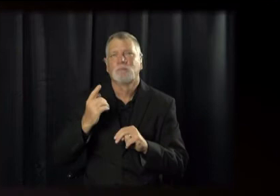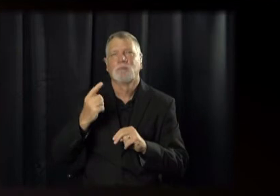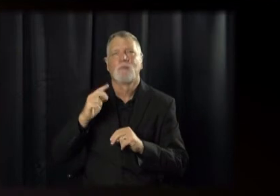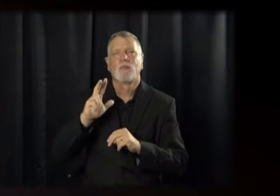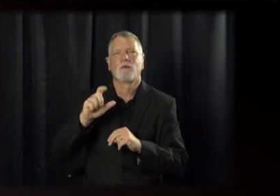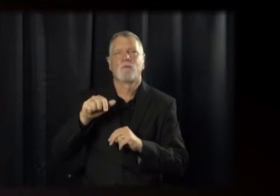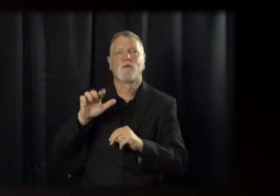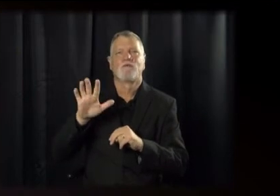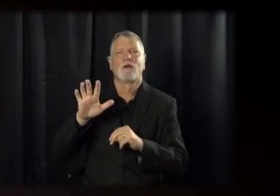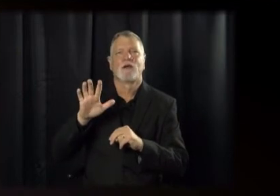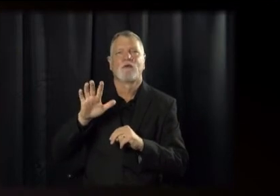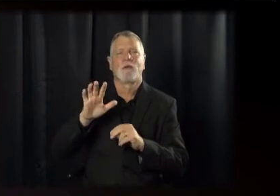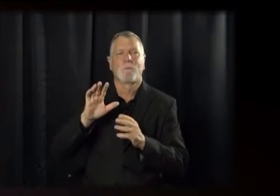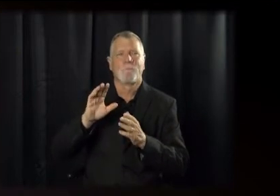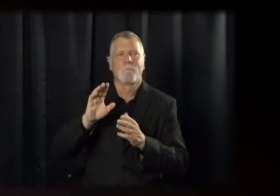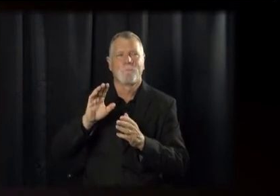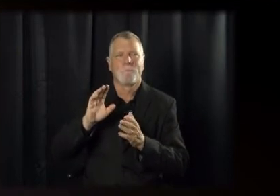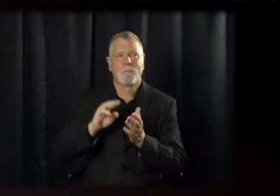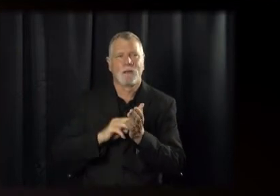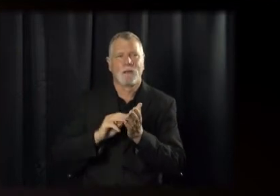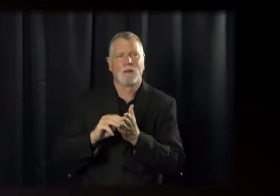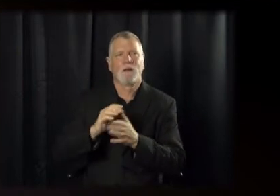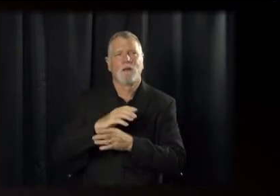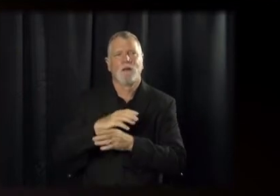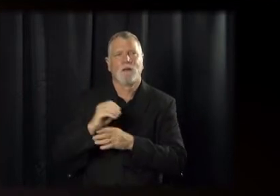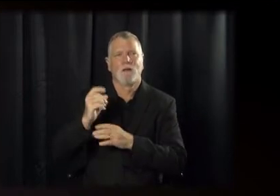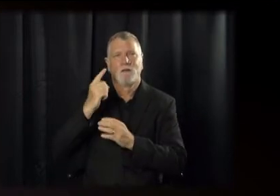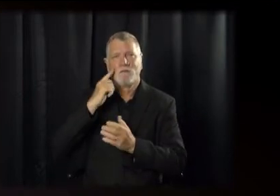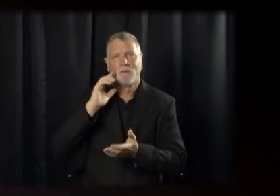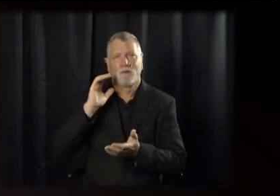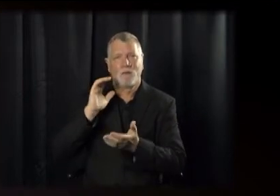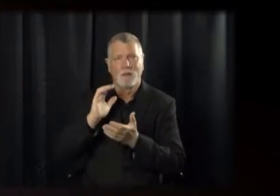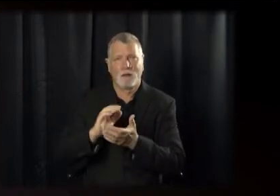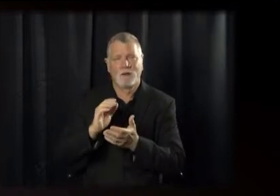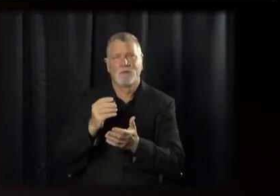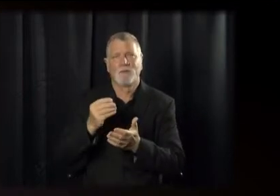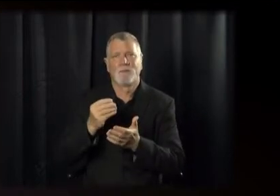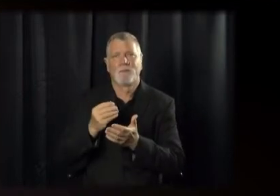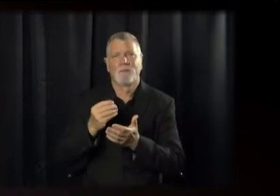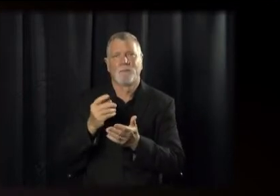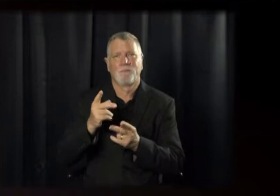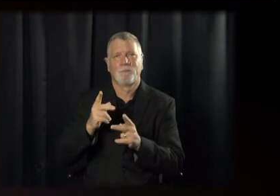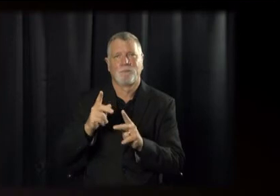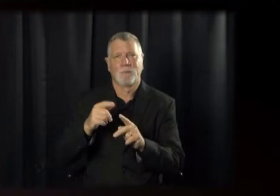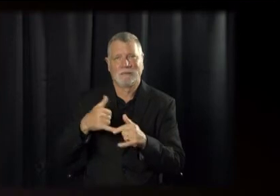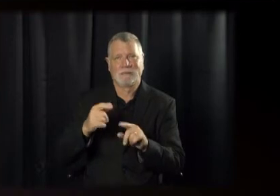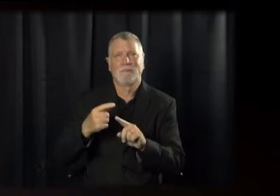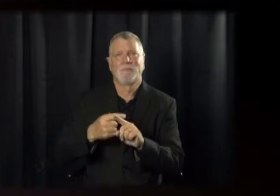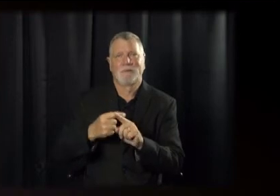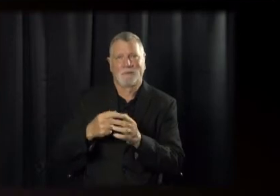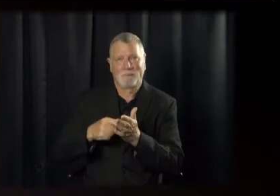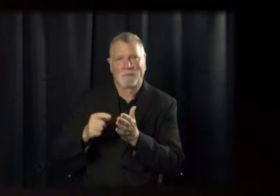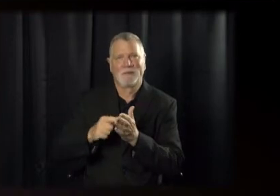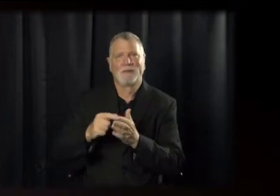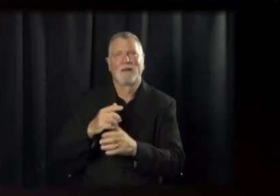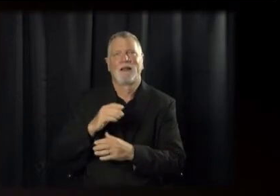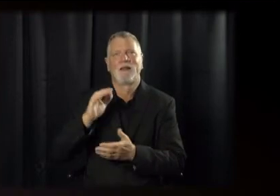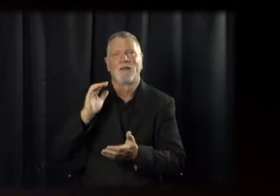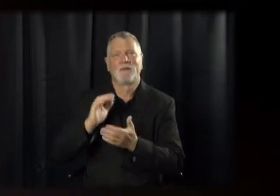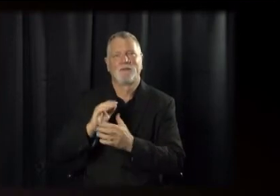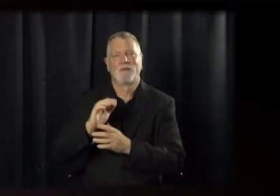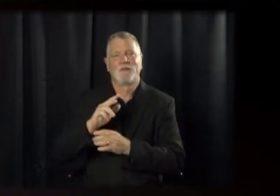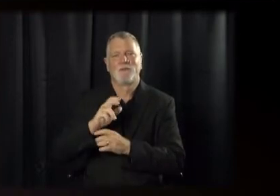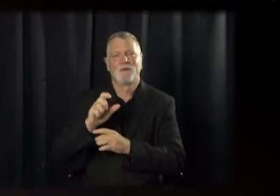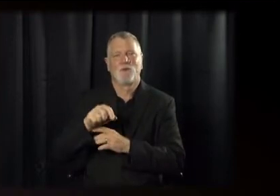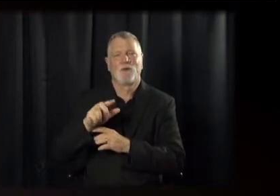of $3.5 million due to a reduction in delinquency rates, and an increase of $4.4 million